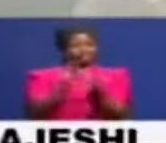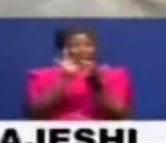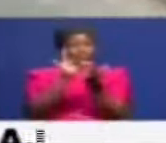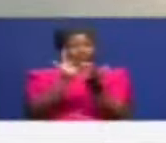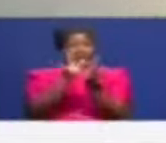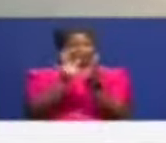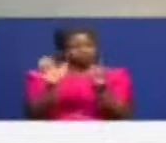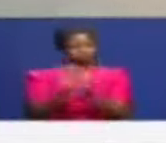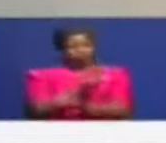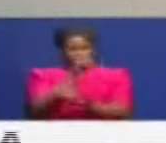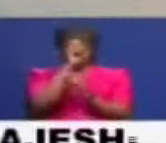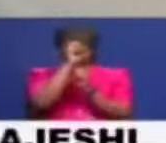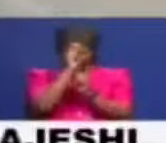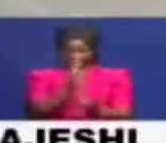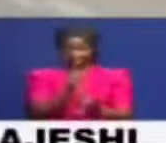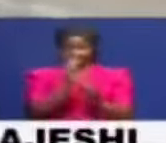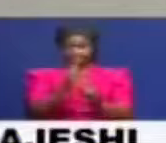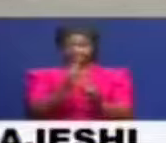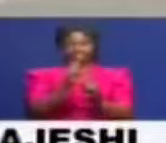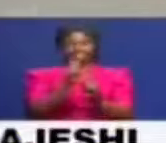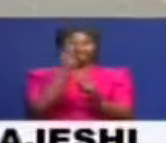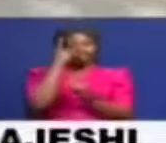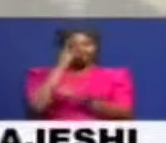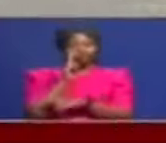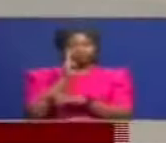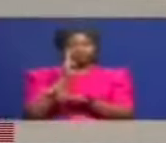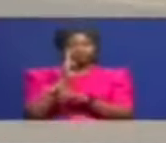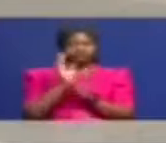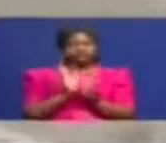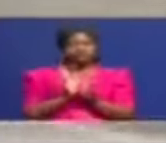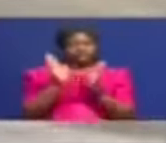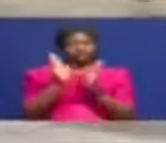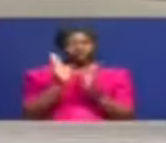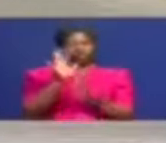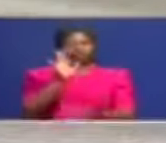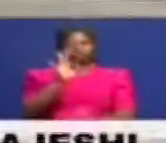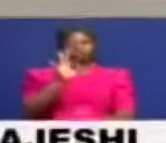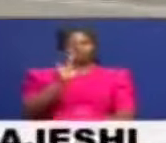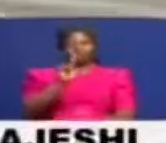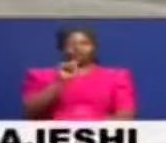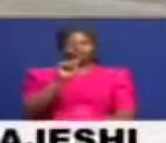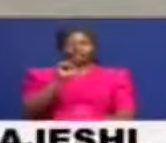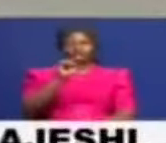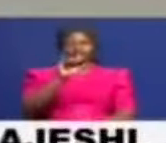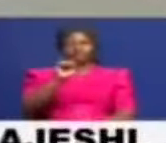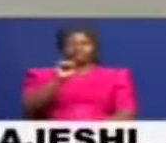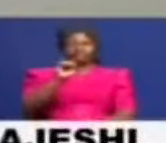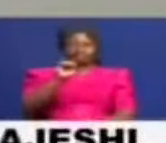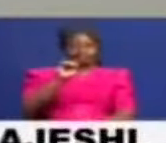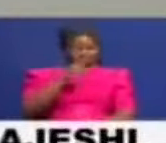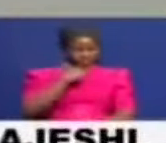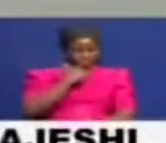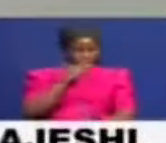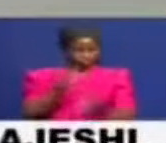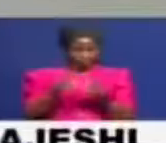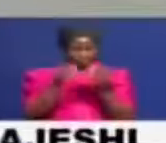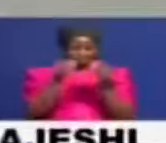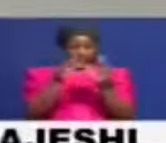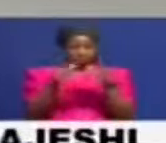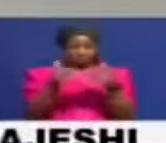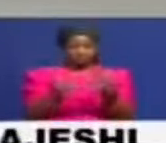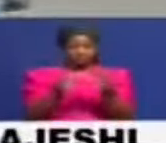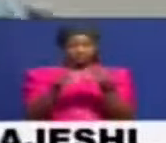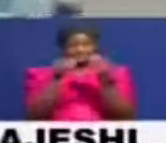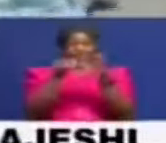Ogolla. And this is his statement, and where he says that he received the sad and shocking news about